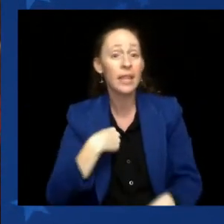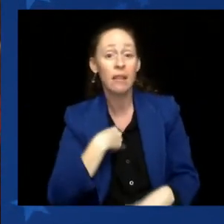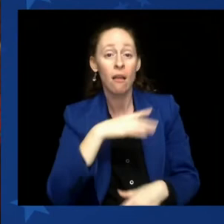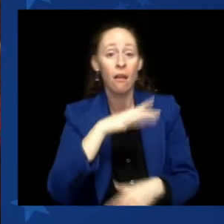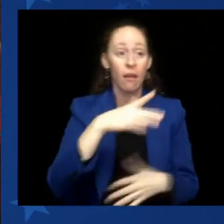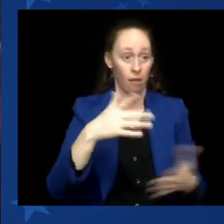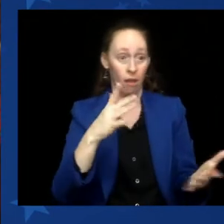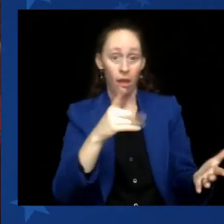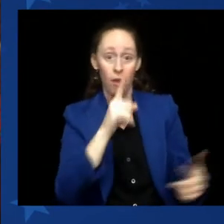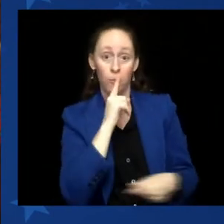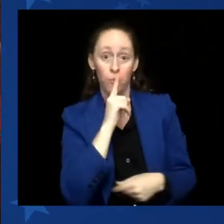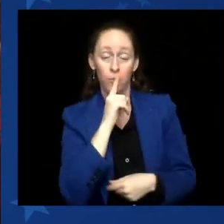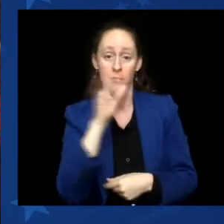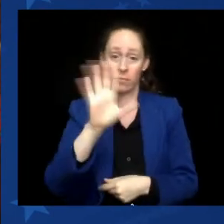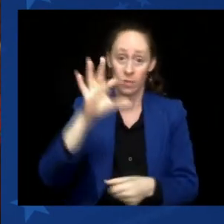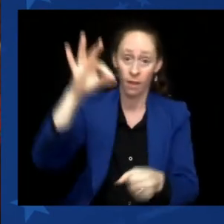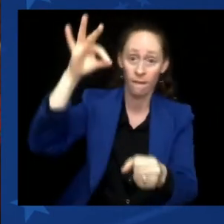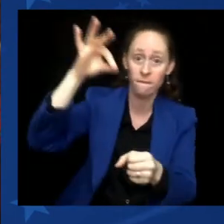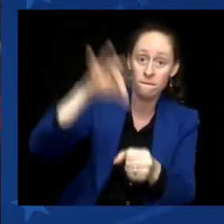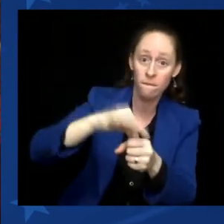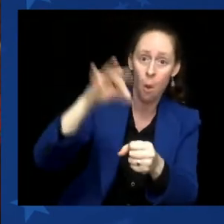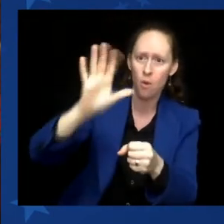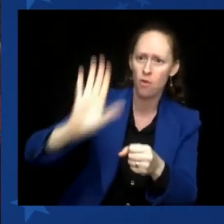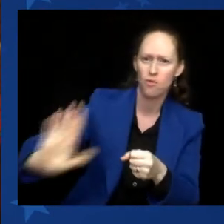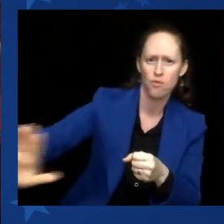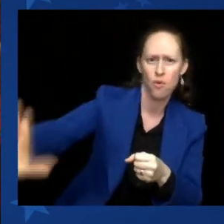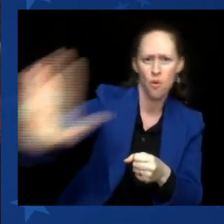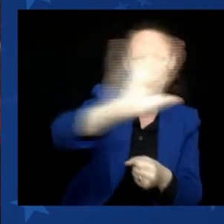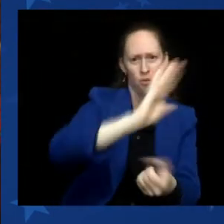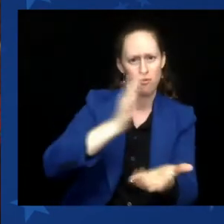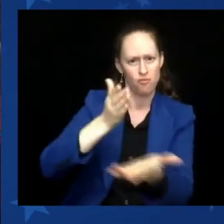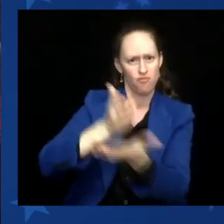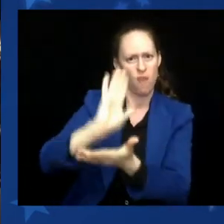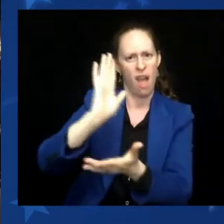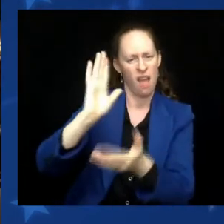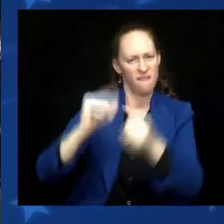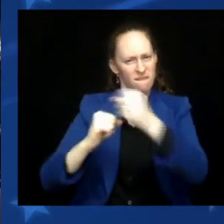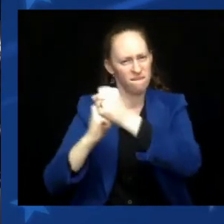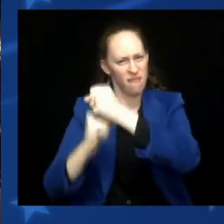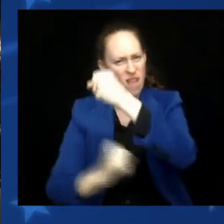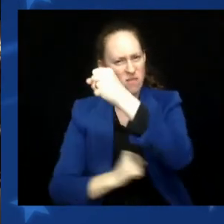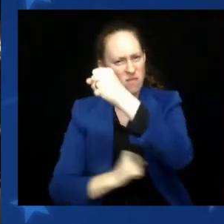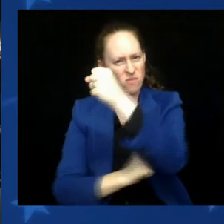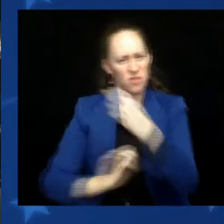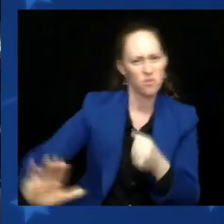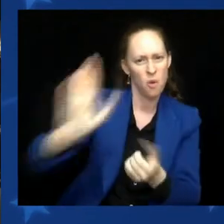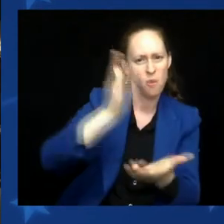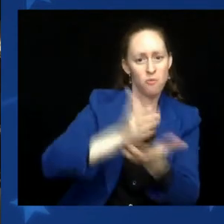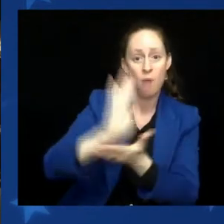counted and be taken from you and the American people. Look,